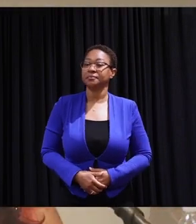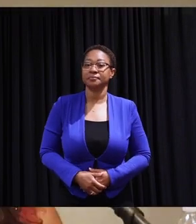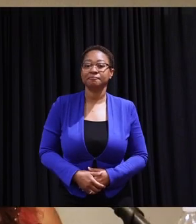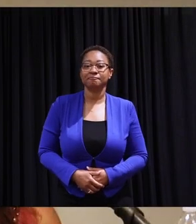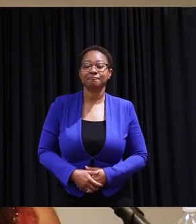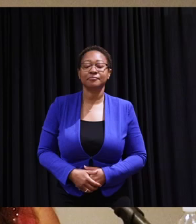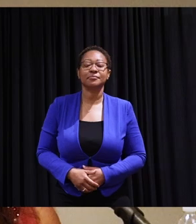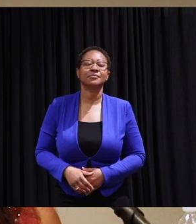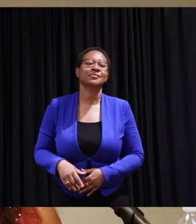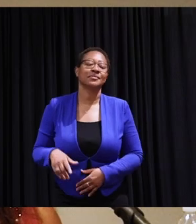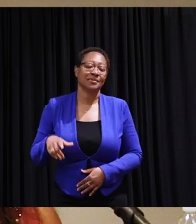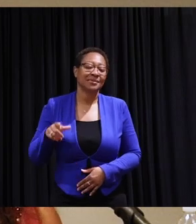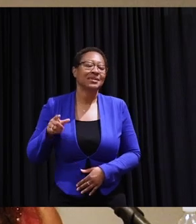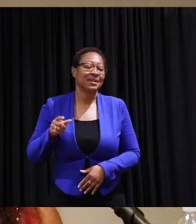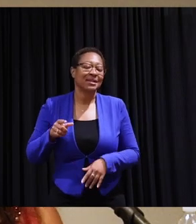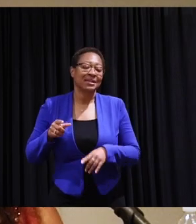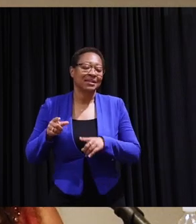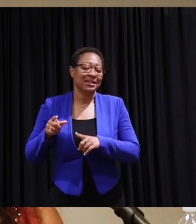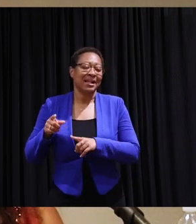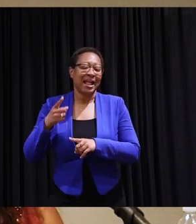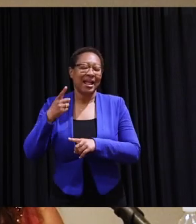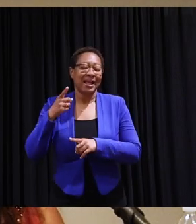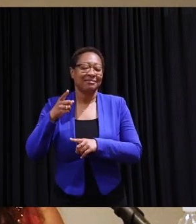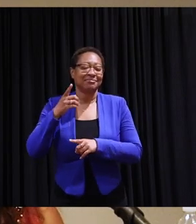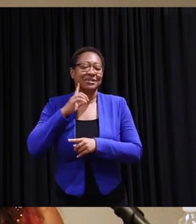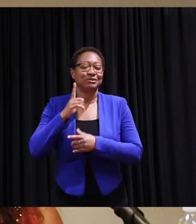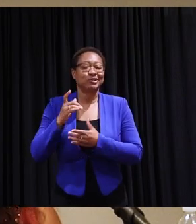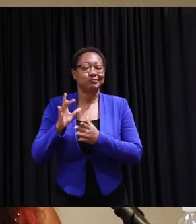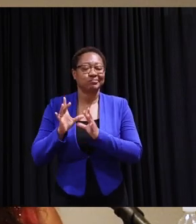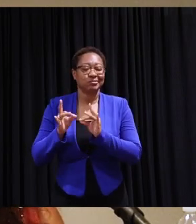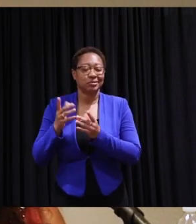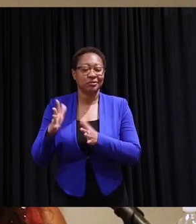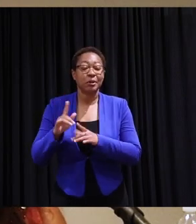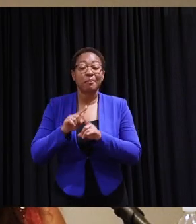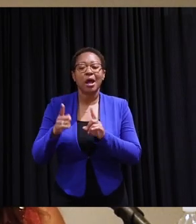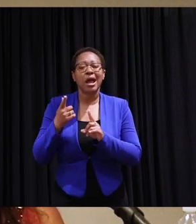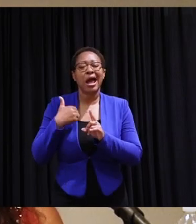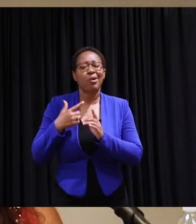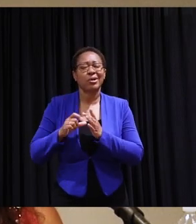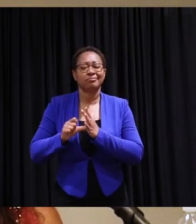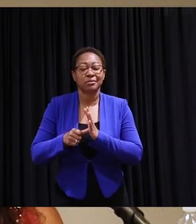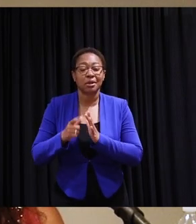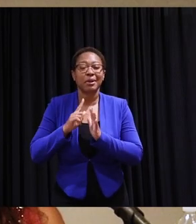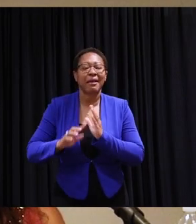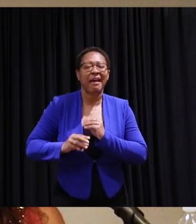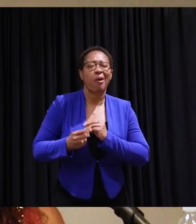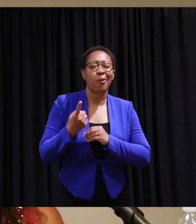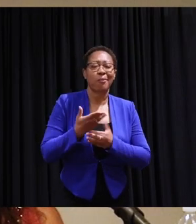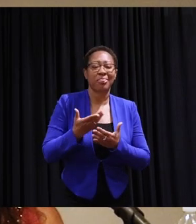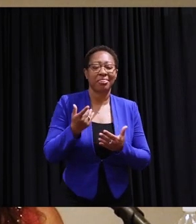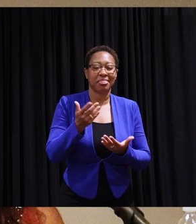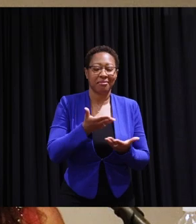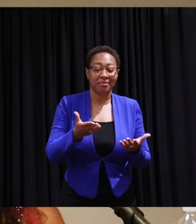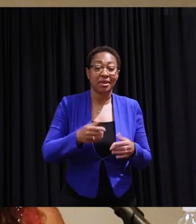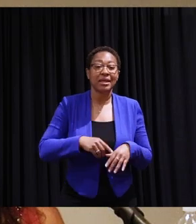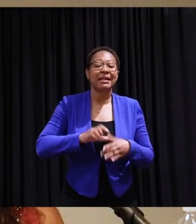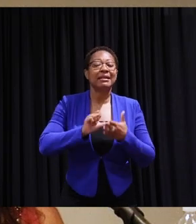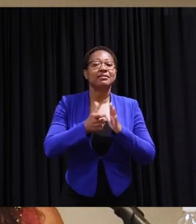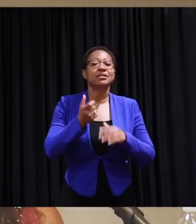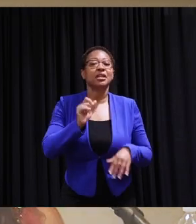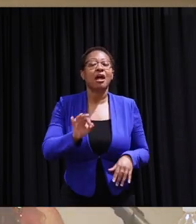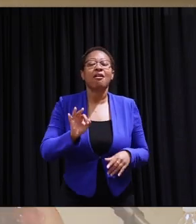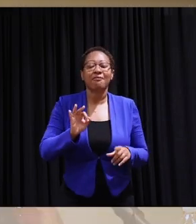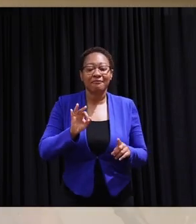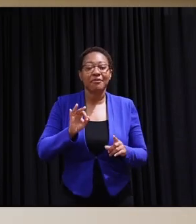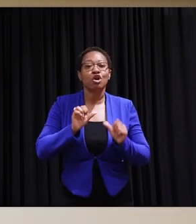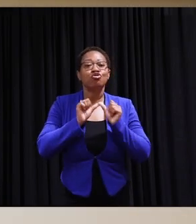So I think a lot was covered, and I don't want to be redundant, but I think one key thing that I'd like to add to the conversation is just the emphasis on chronic